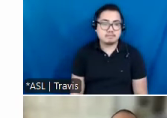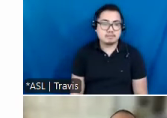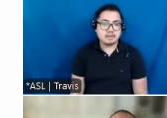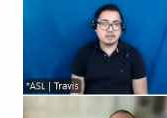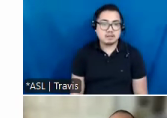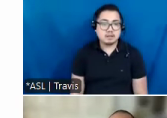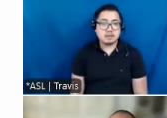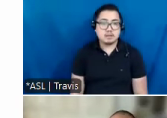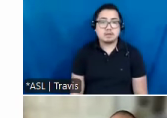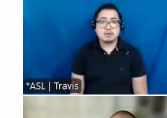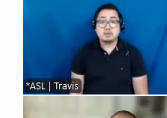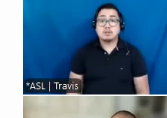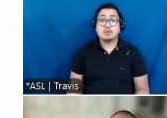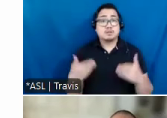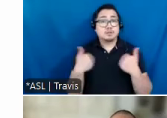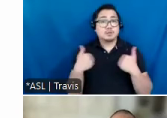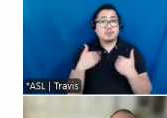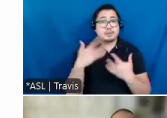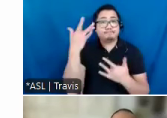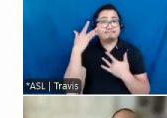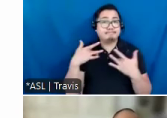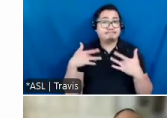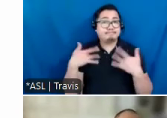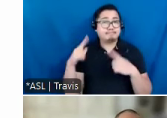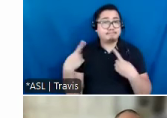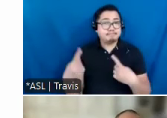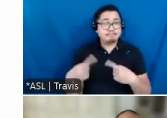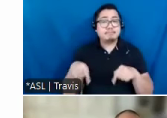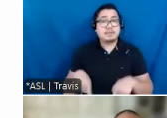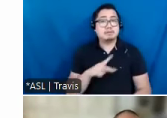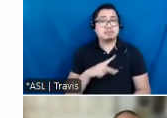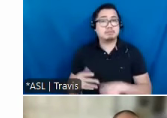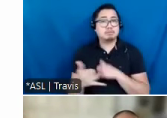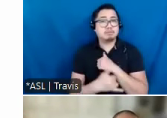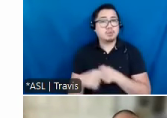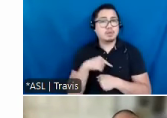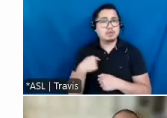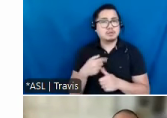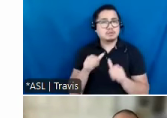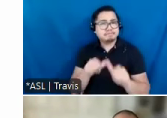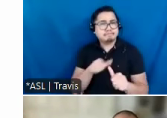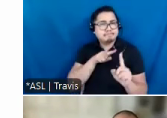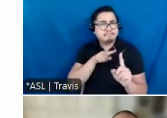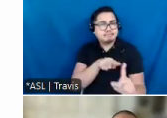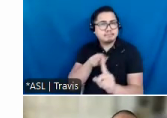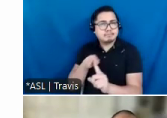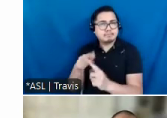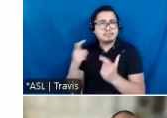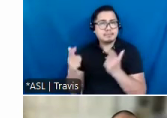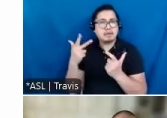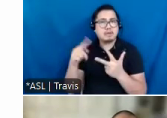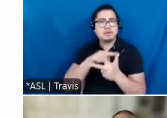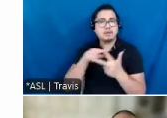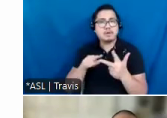So what's been going on with respiratory illnesses? Well, here at King County, we continue to track the big three, so